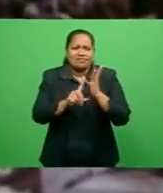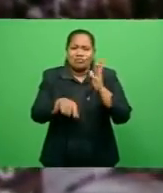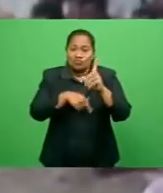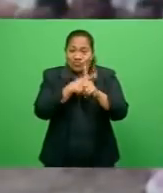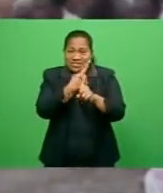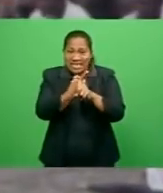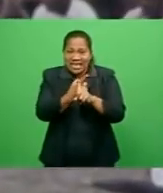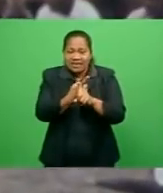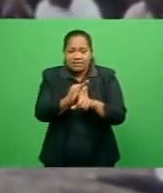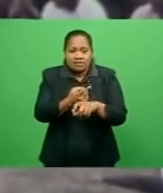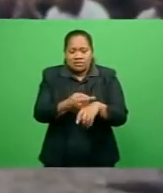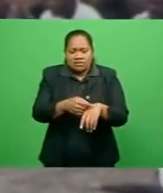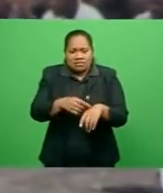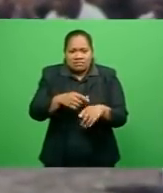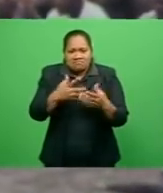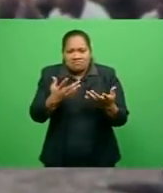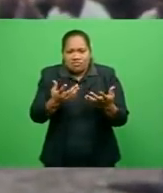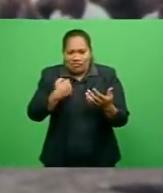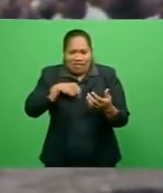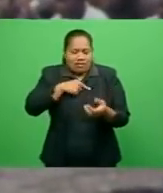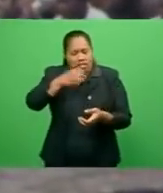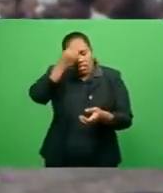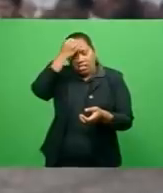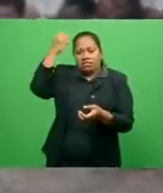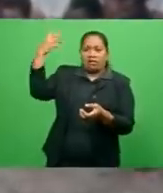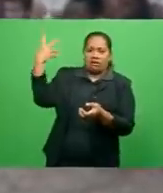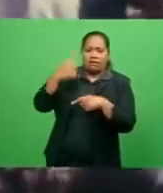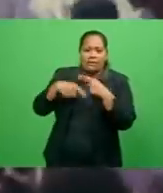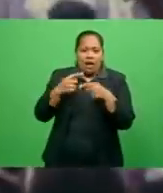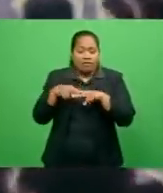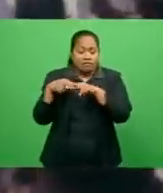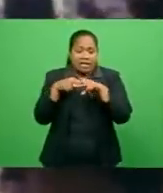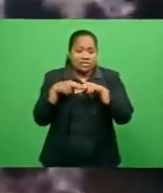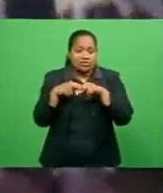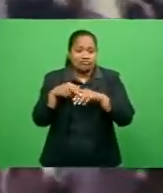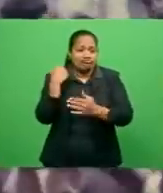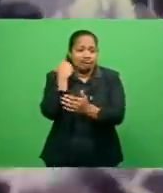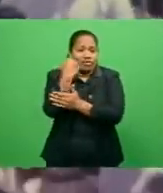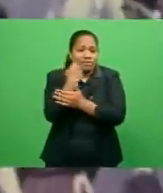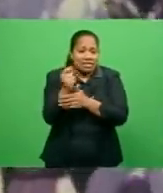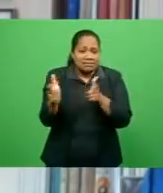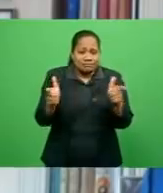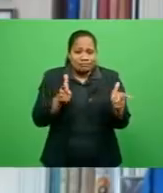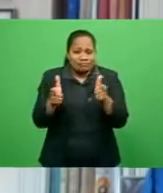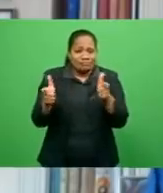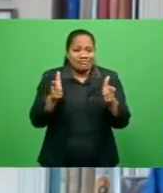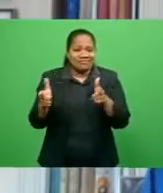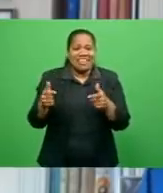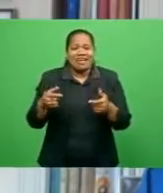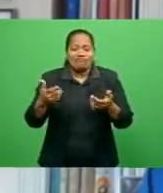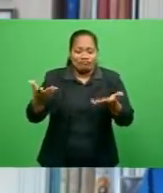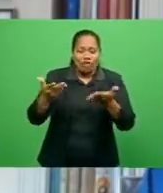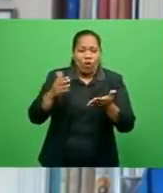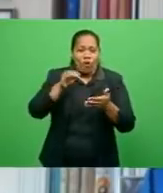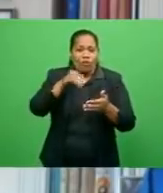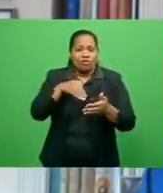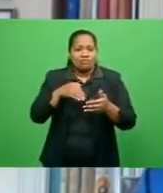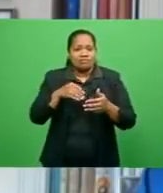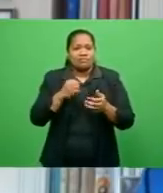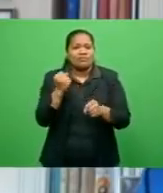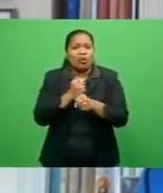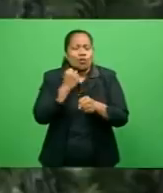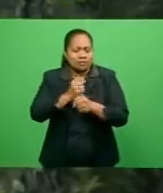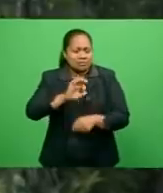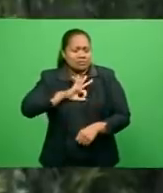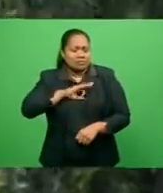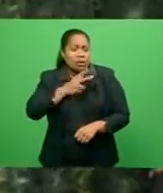will easily forget seeing the Fiji Rugby Sevens team bring home gold medals from the 2016 Olympic